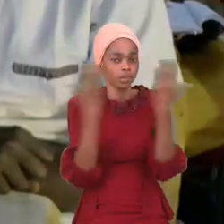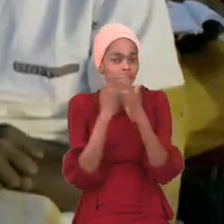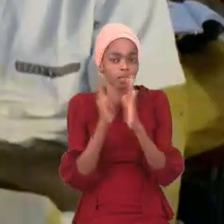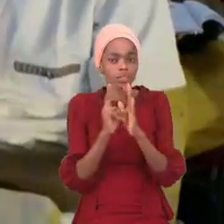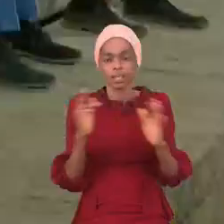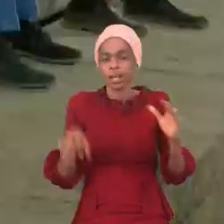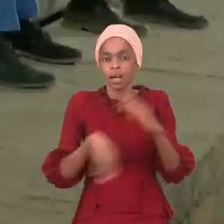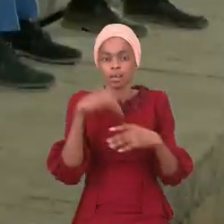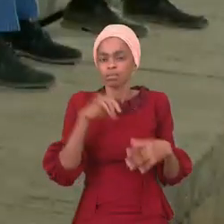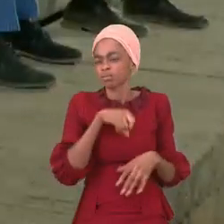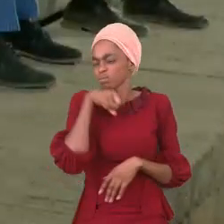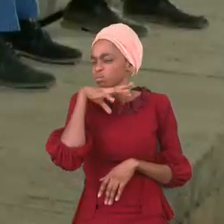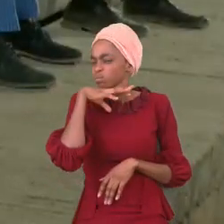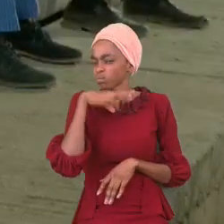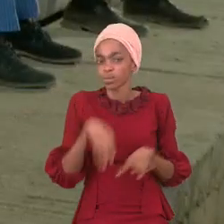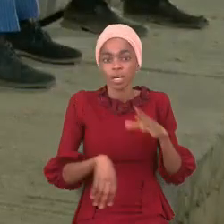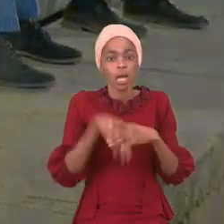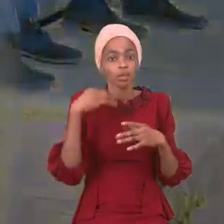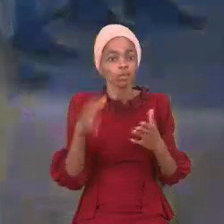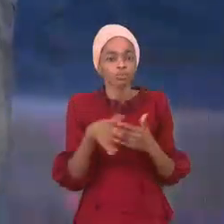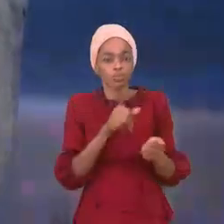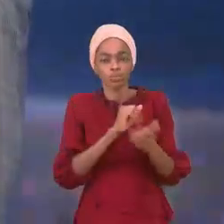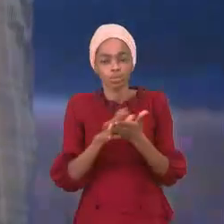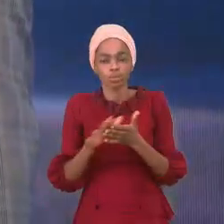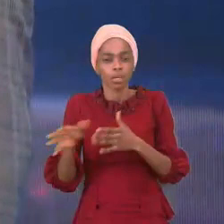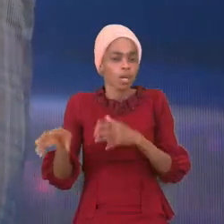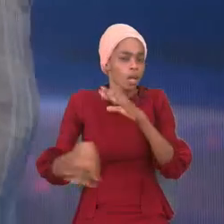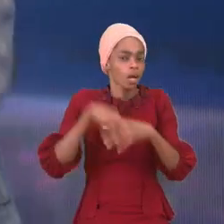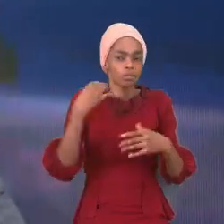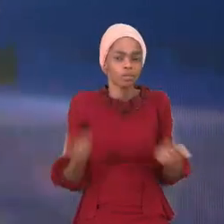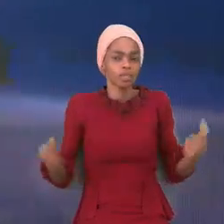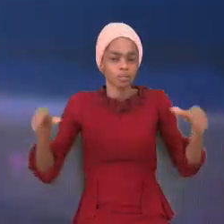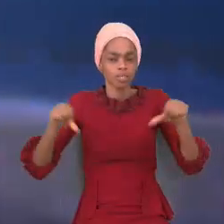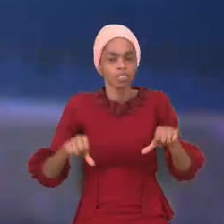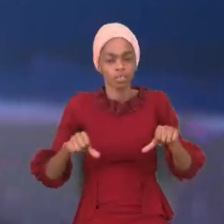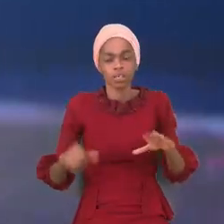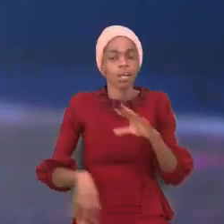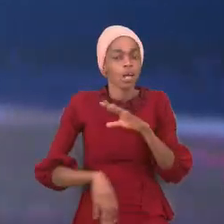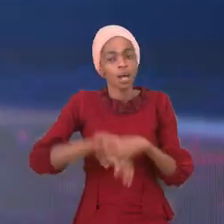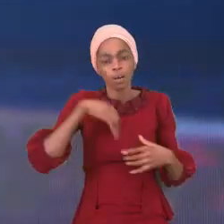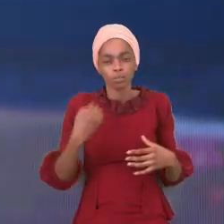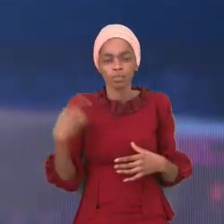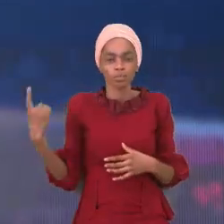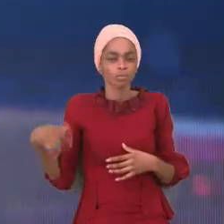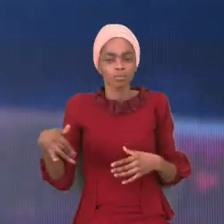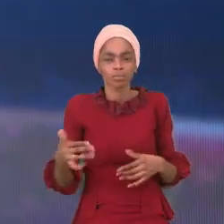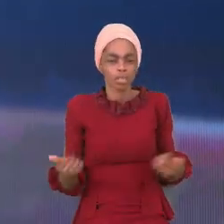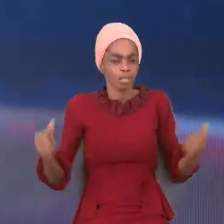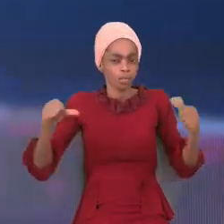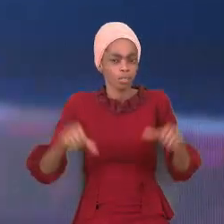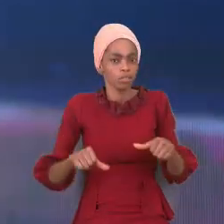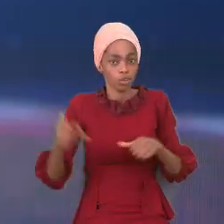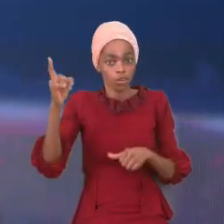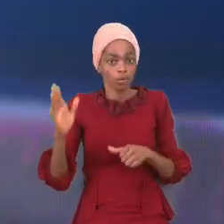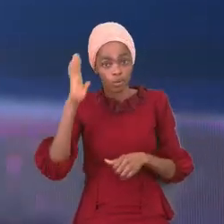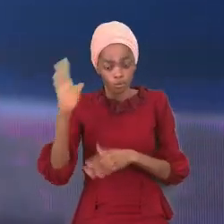of defilement, out of destruction, out of damnation, out of eternal damnation. He will bring